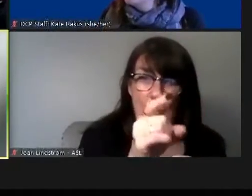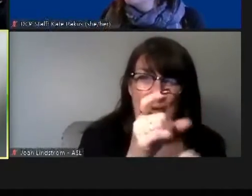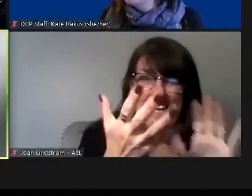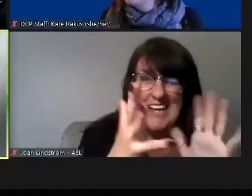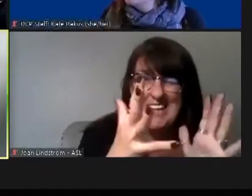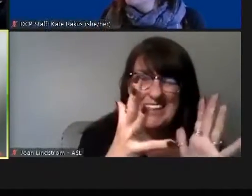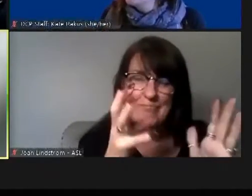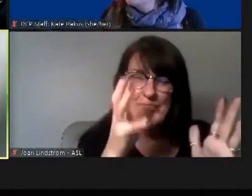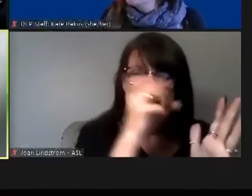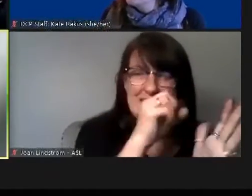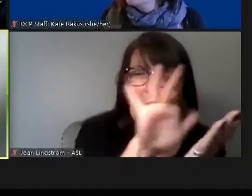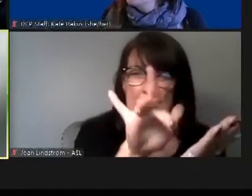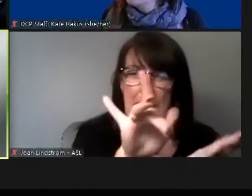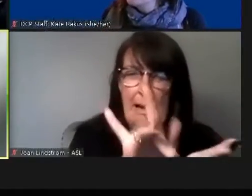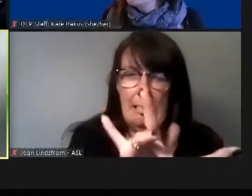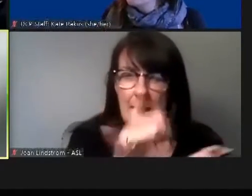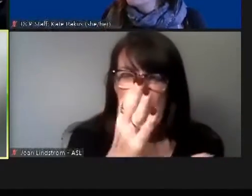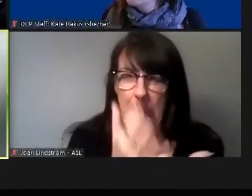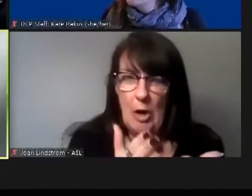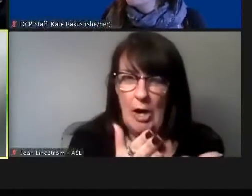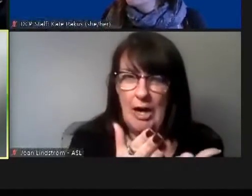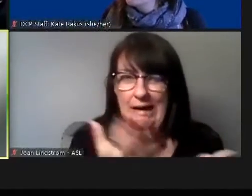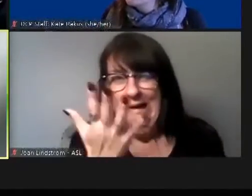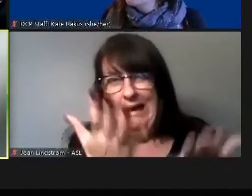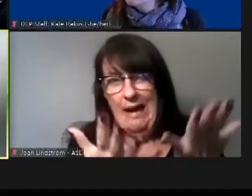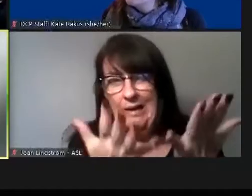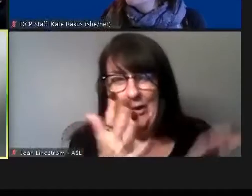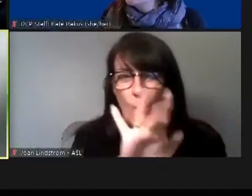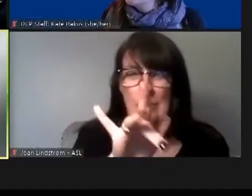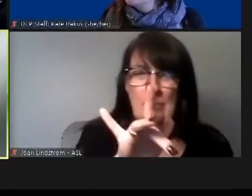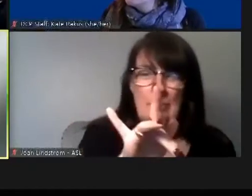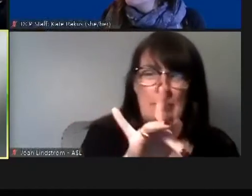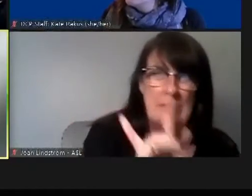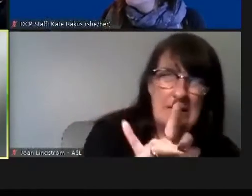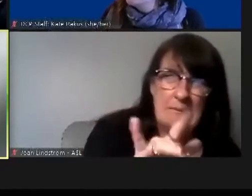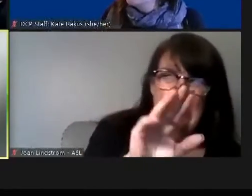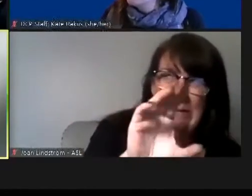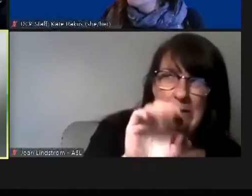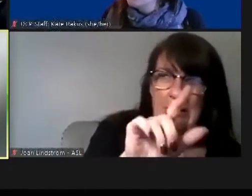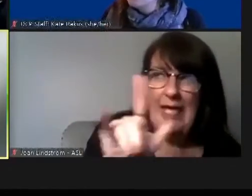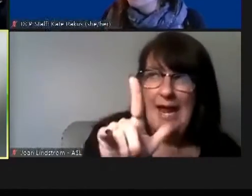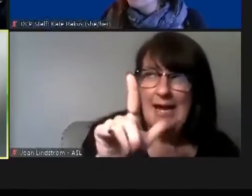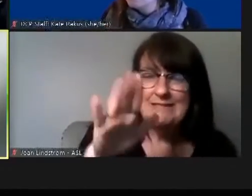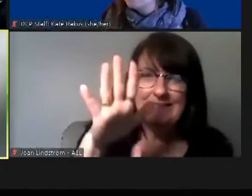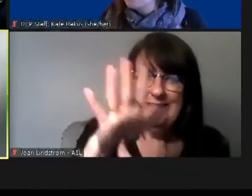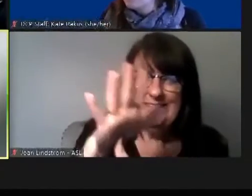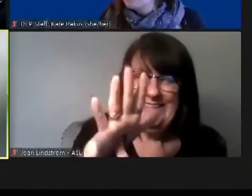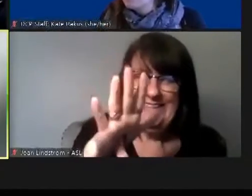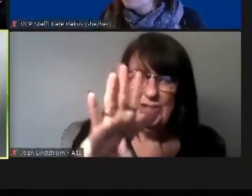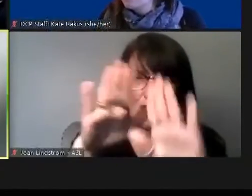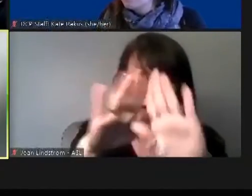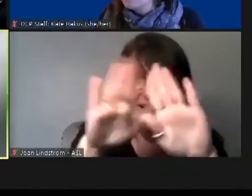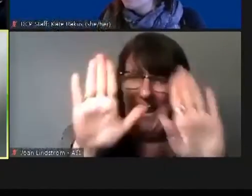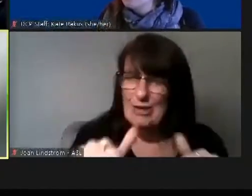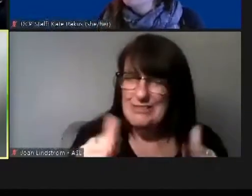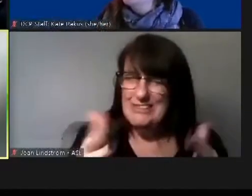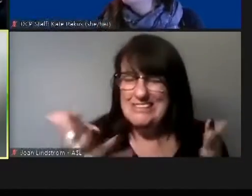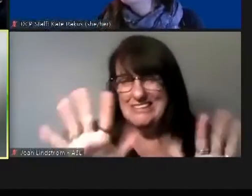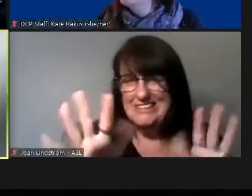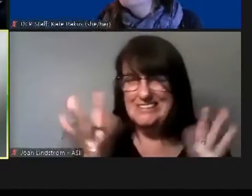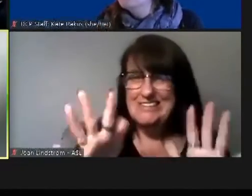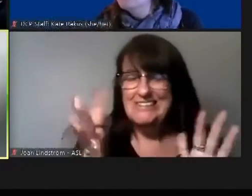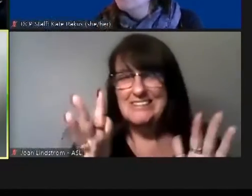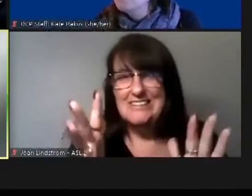or, you know, whether it's middle class senior housing. It's going to be something along those lines versus market